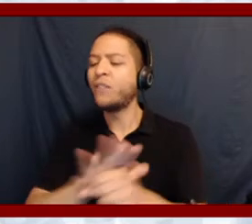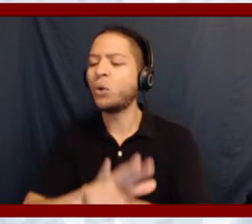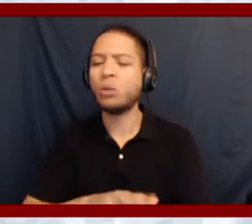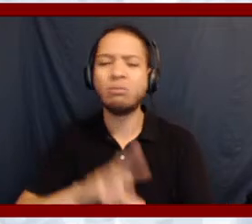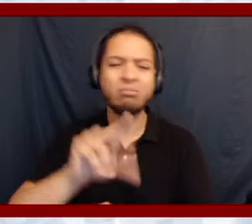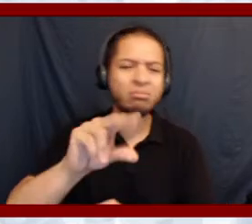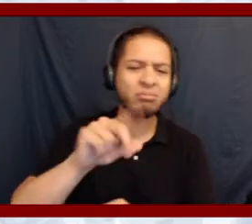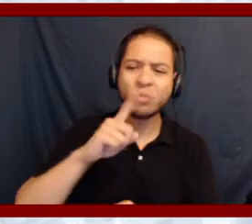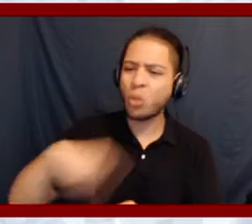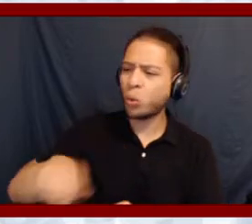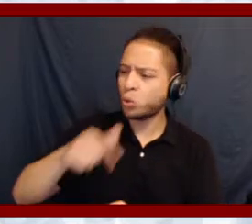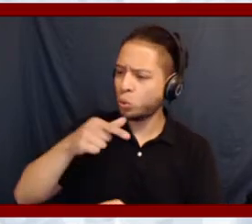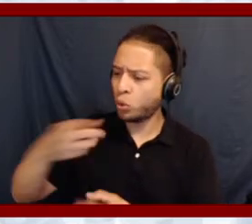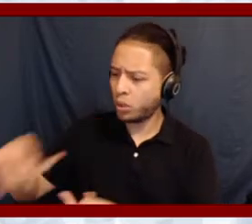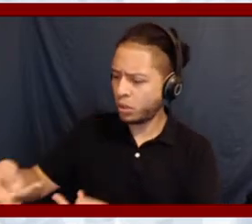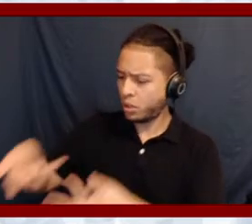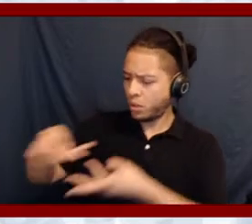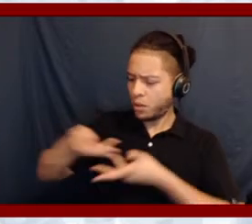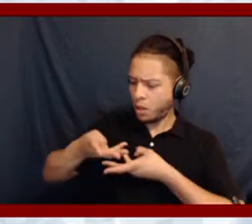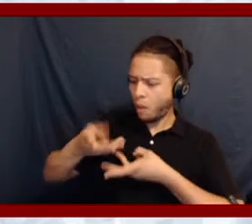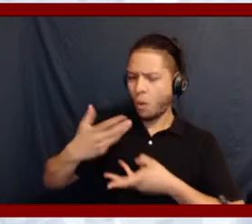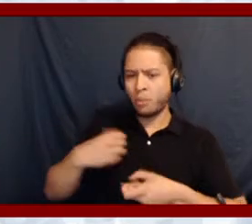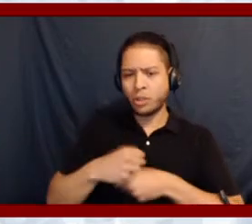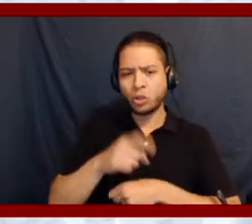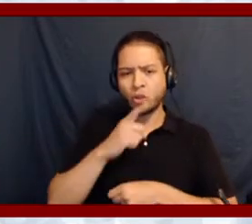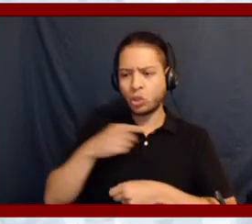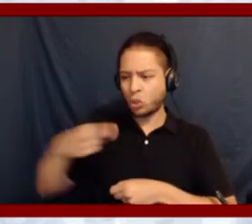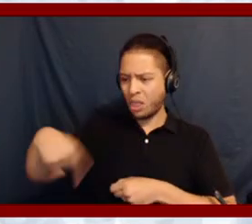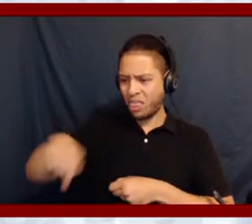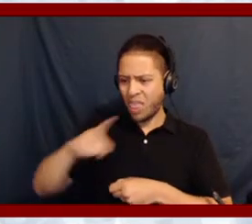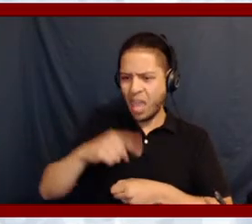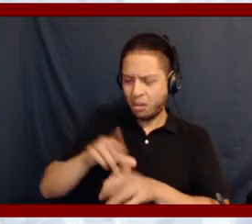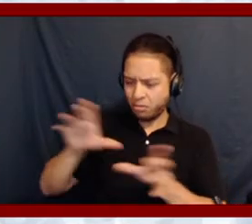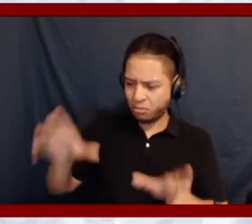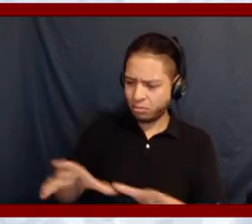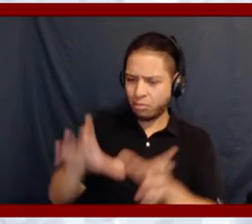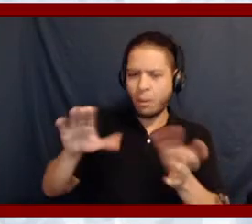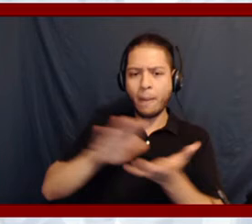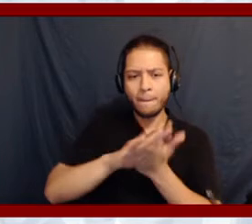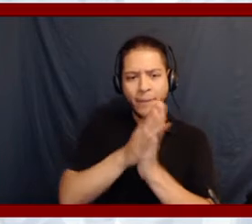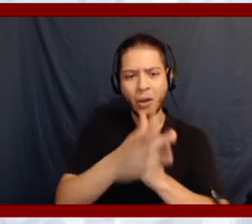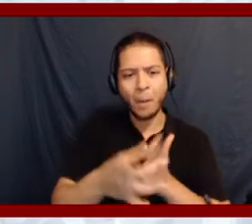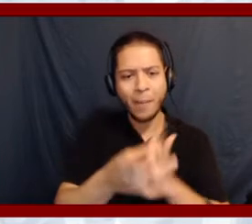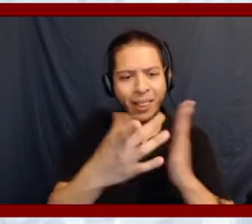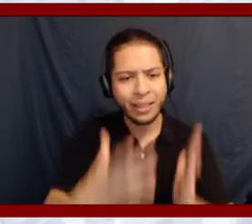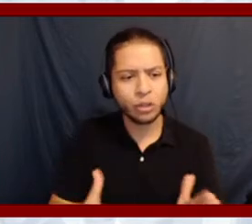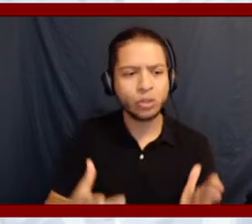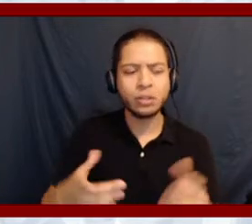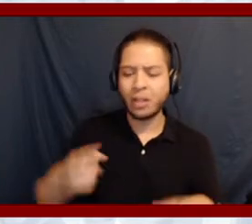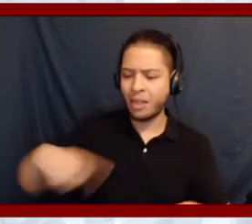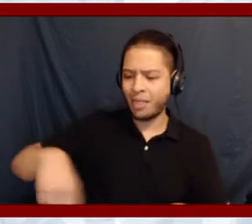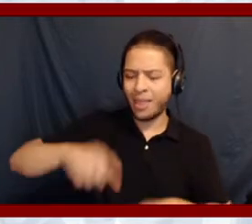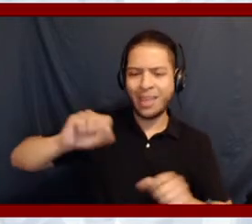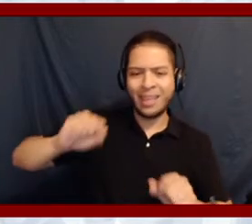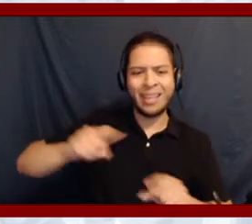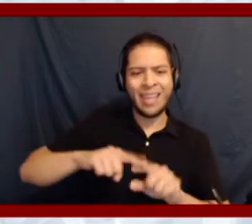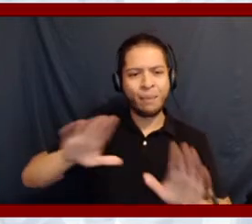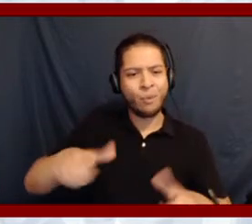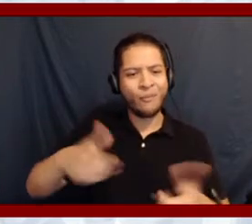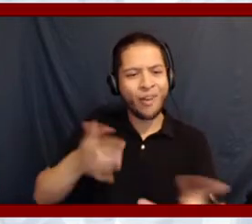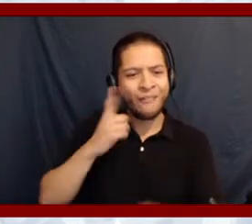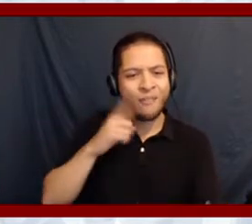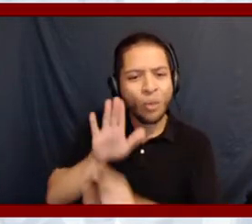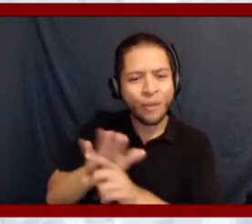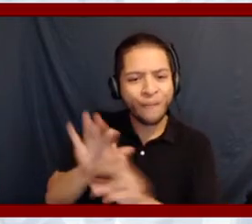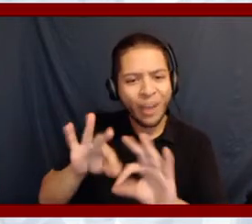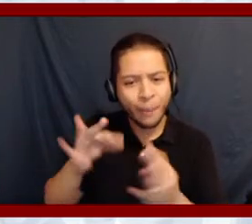to be leaders in society, continue to provide for families, create generational change, and do all of the things